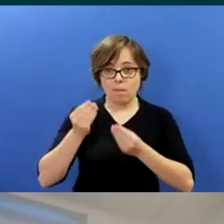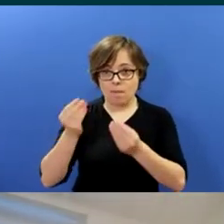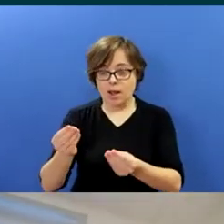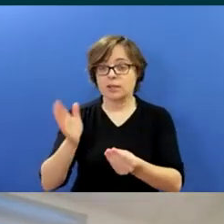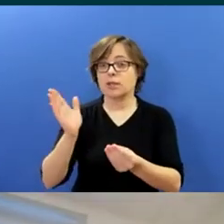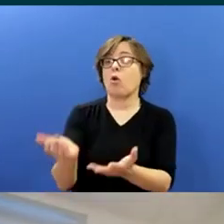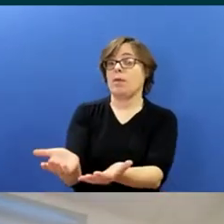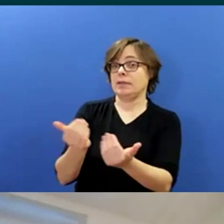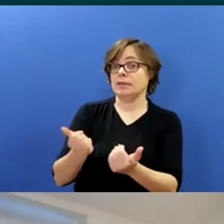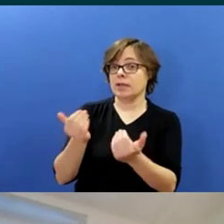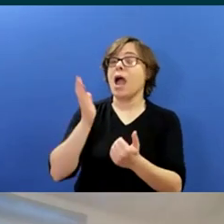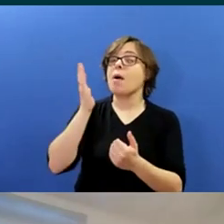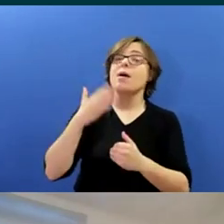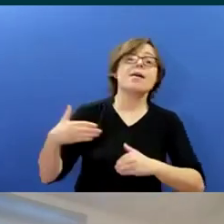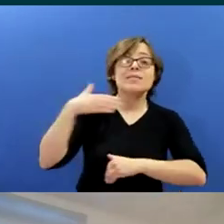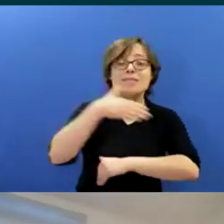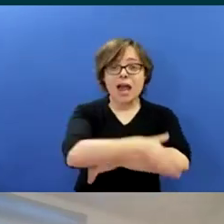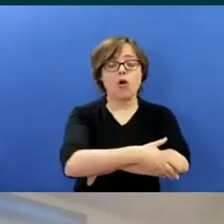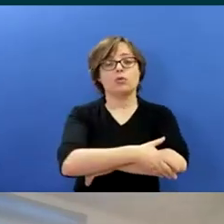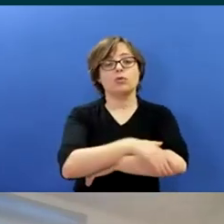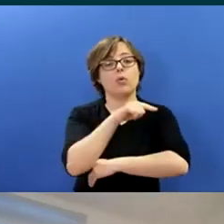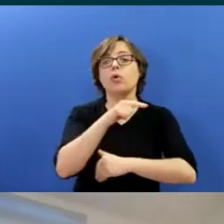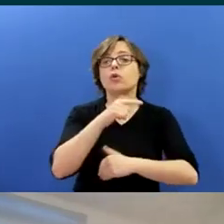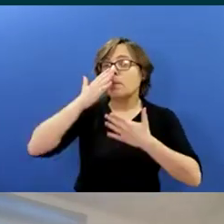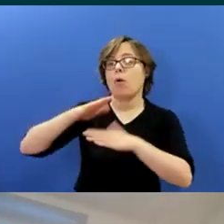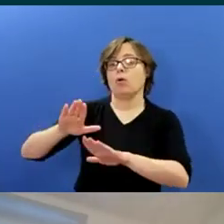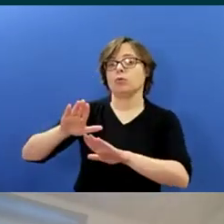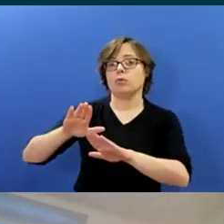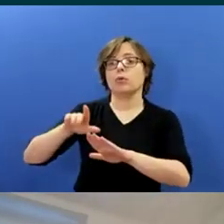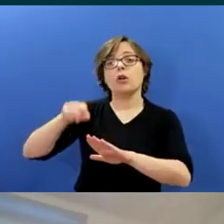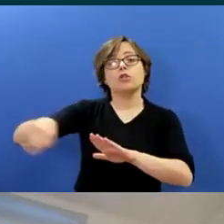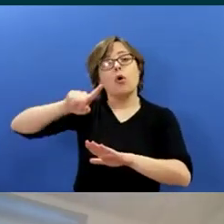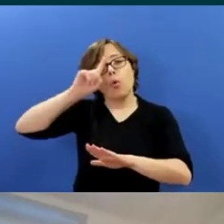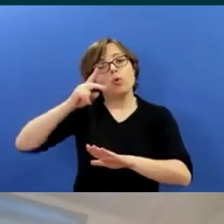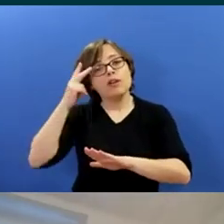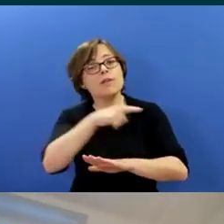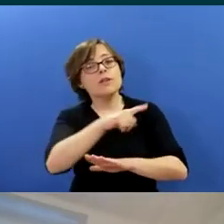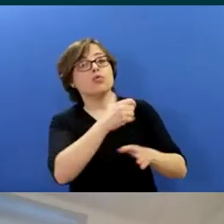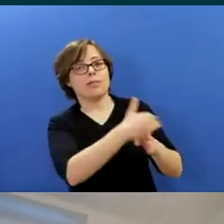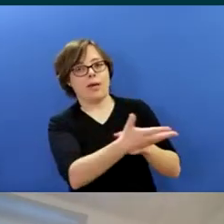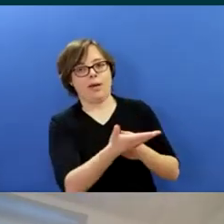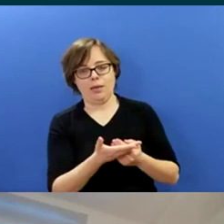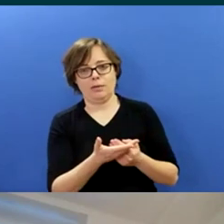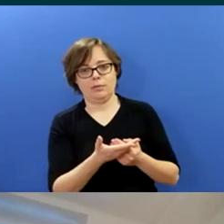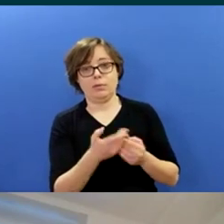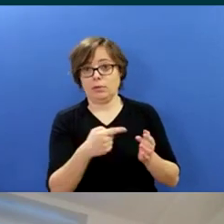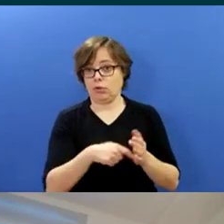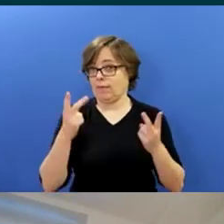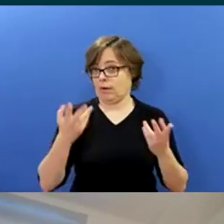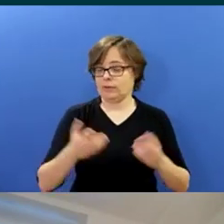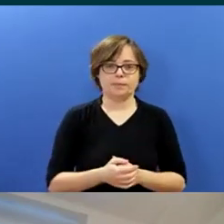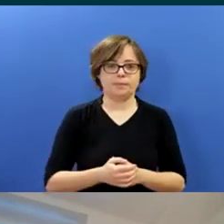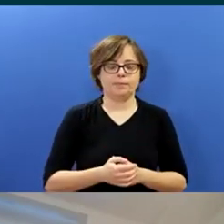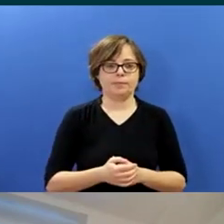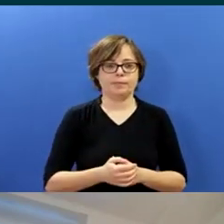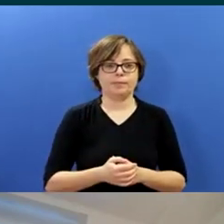starting ale with ta końcówka informing, też pokazująca then oto engaging, dalszy and ten in wymiar, the że end, widzimy, co się dalej dzieje. To jest we bardzo see ważny what is going to happen element. later on. This is a Tutaj very też